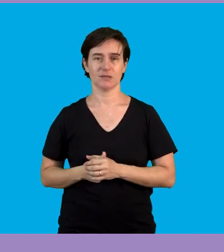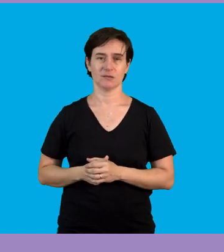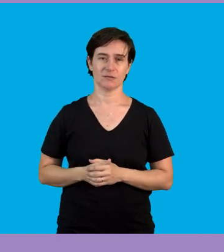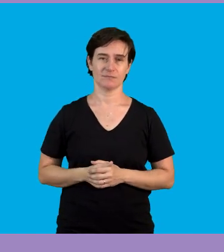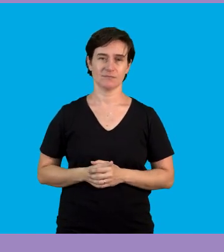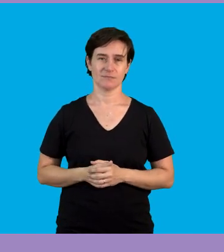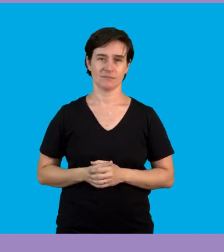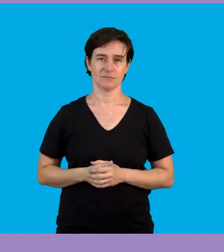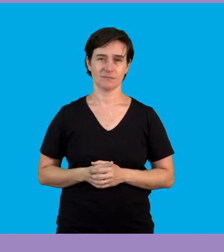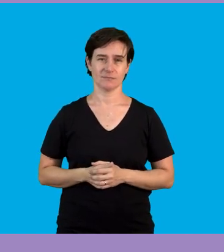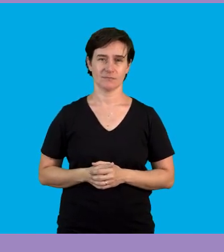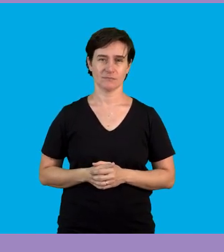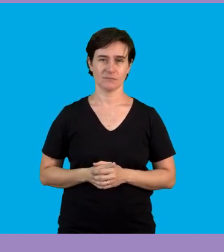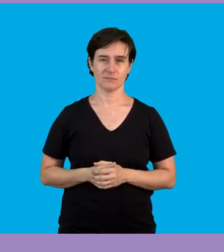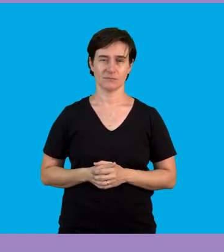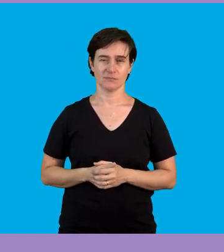centimeters.